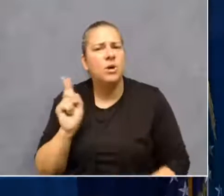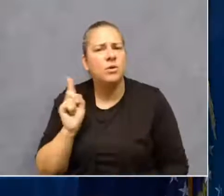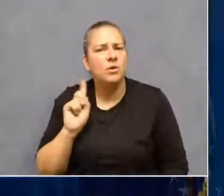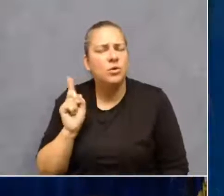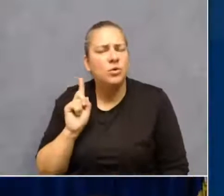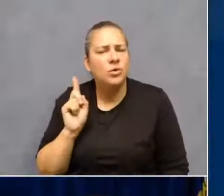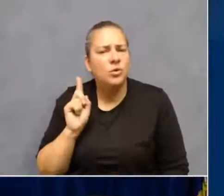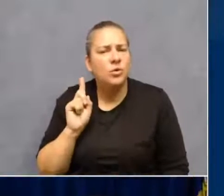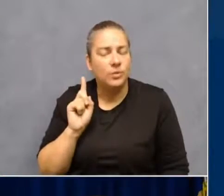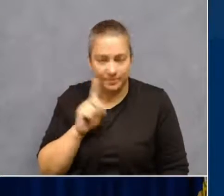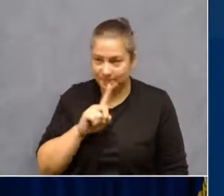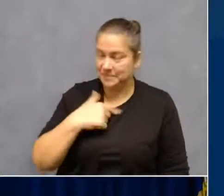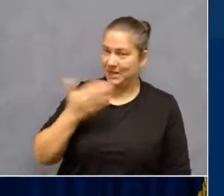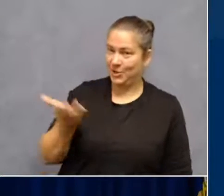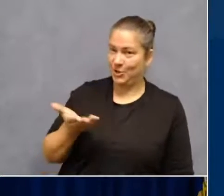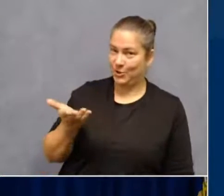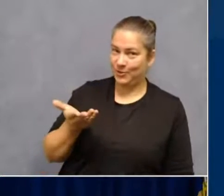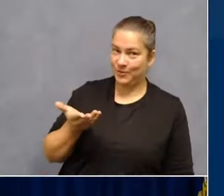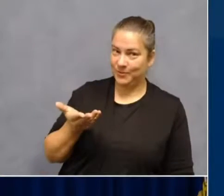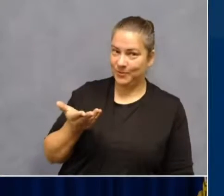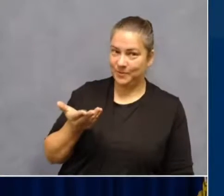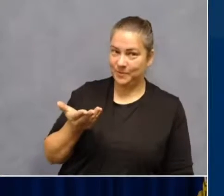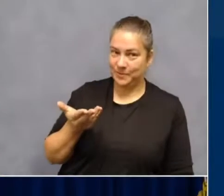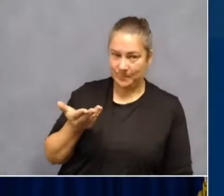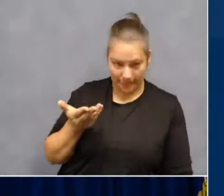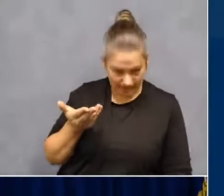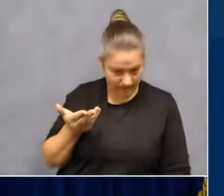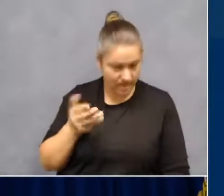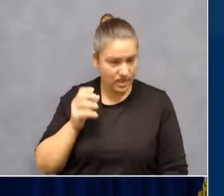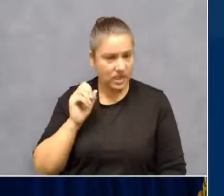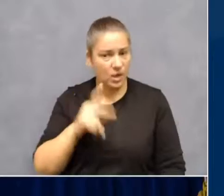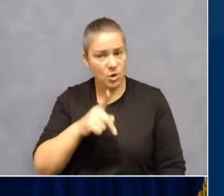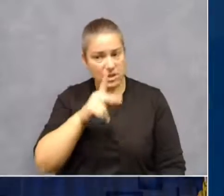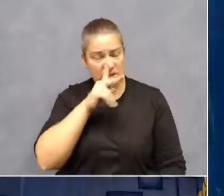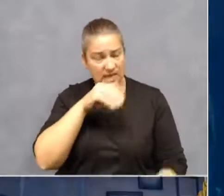Yep, I'm here, sir. Okay, have we seen that in Kentucky?